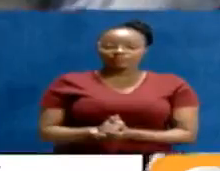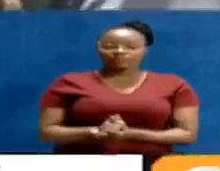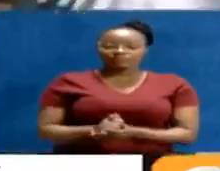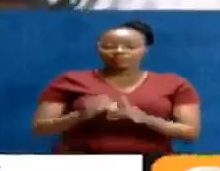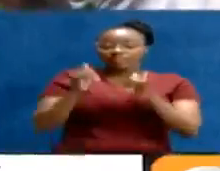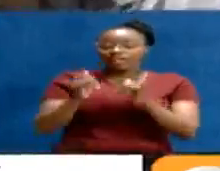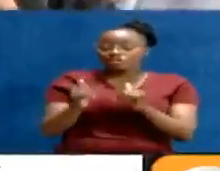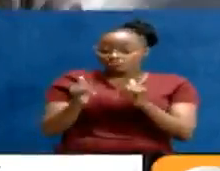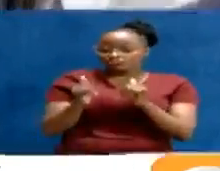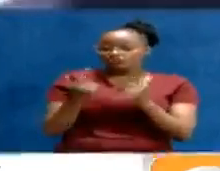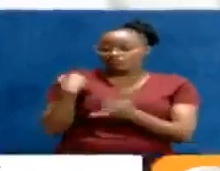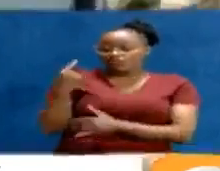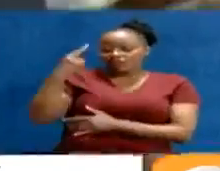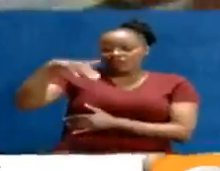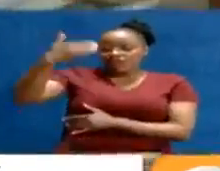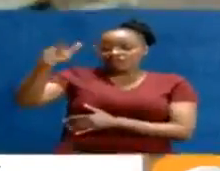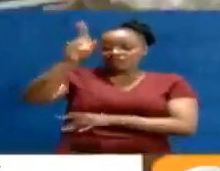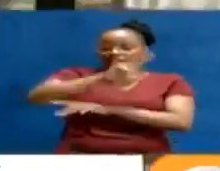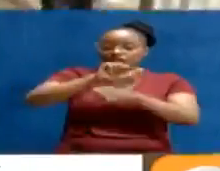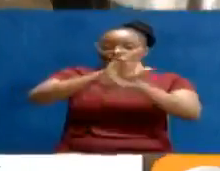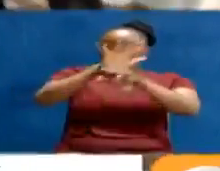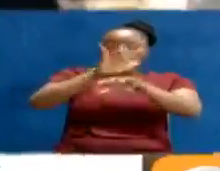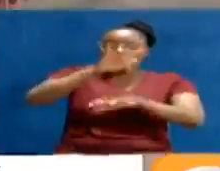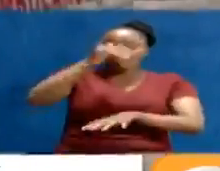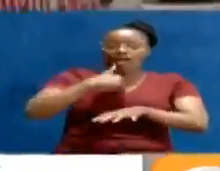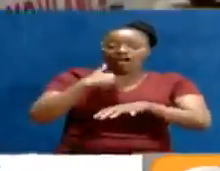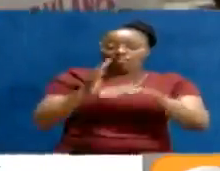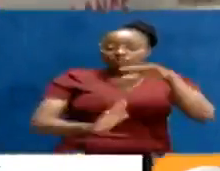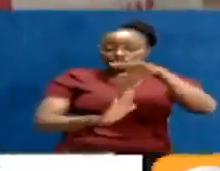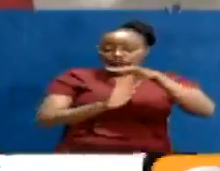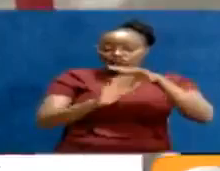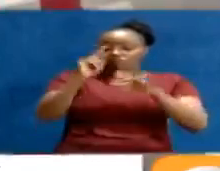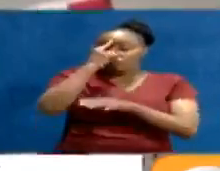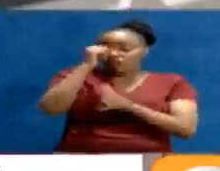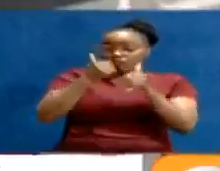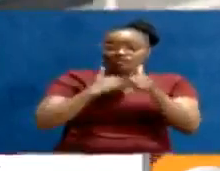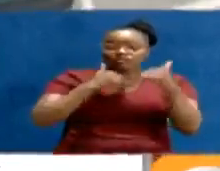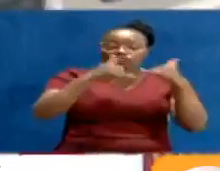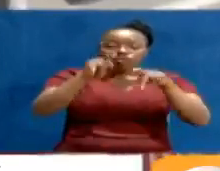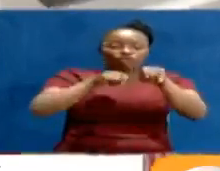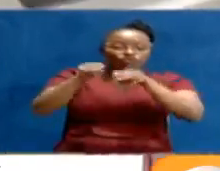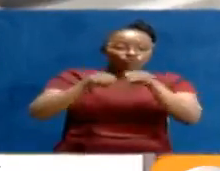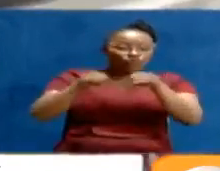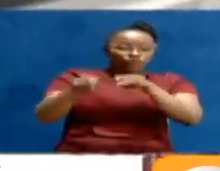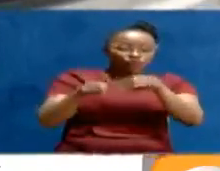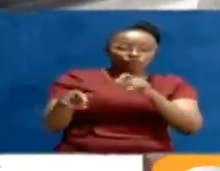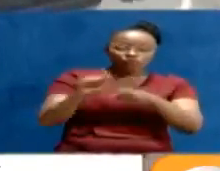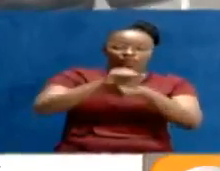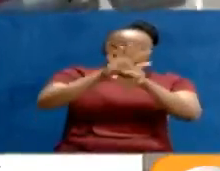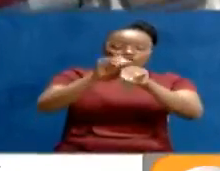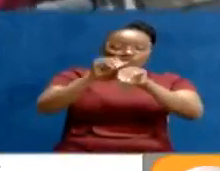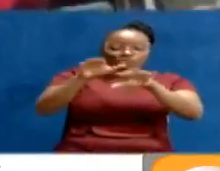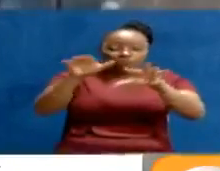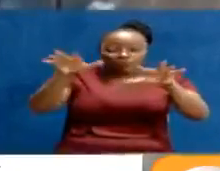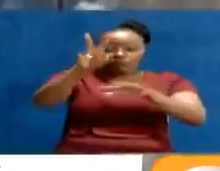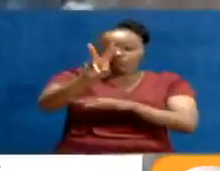A new global record of new daily COVID-19 infections has been set by India, which is desperately trying to get a grip on a rampaging second